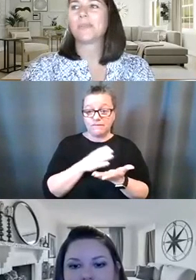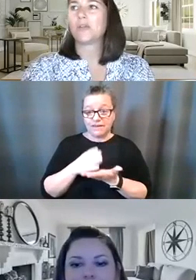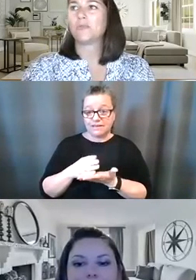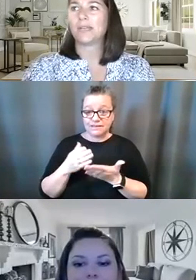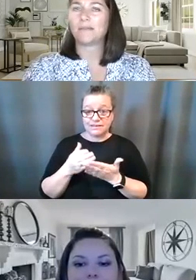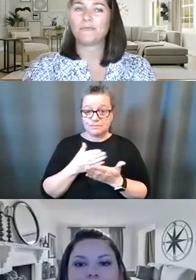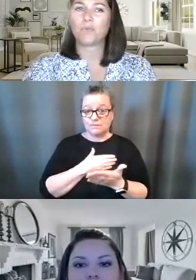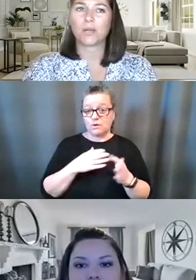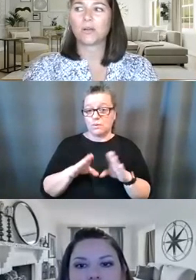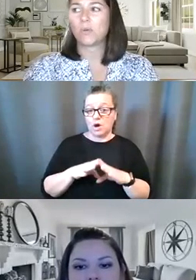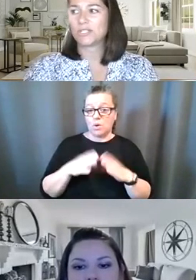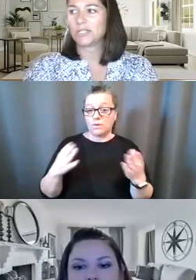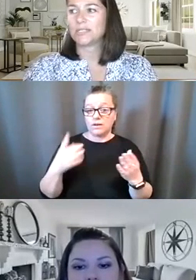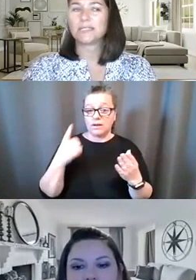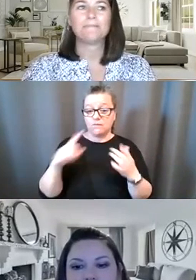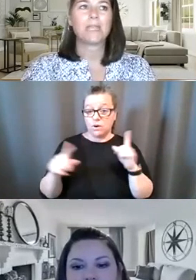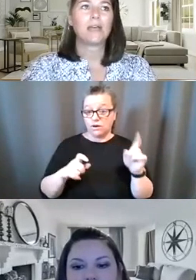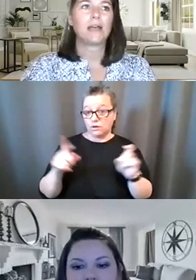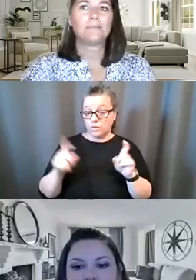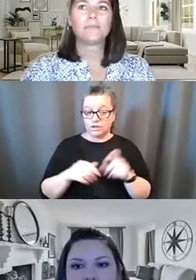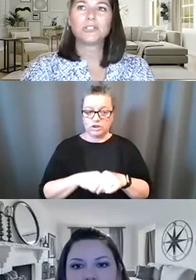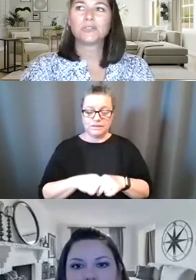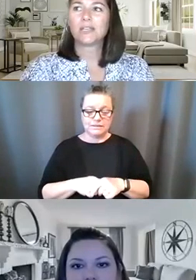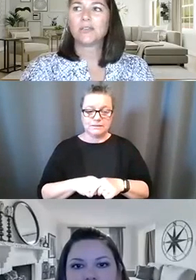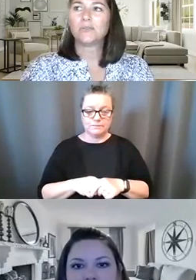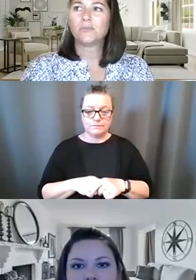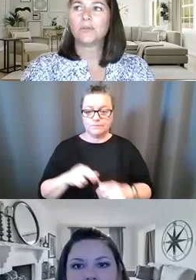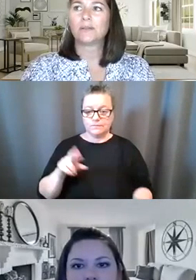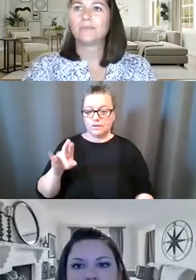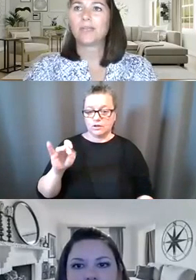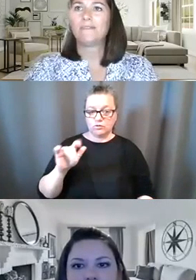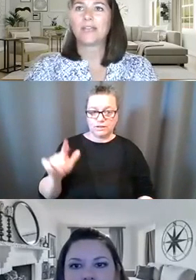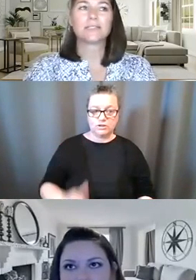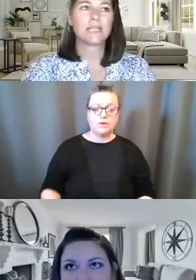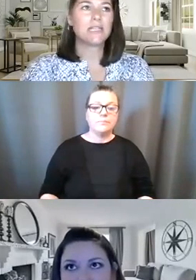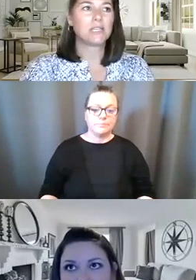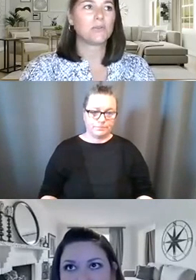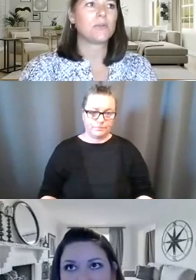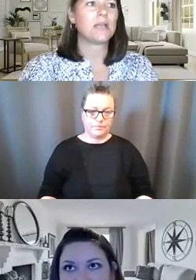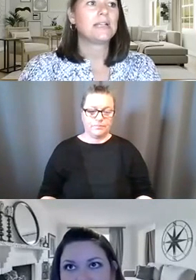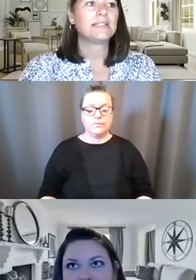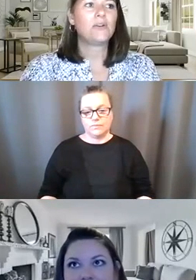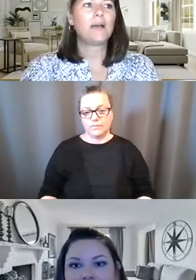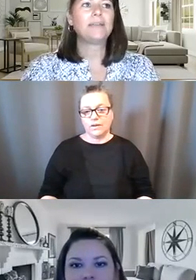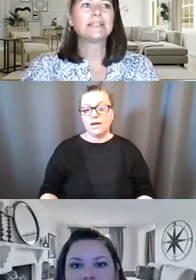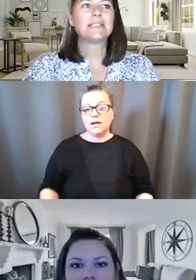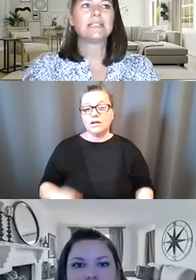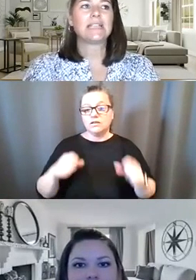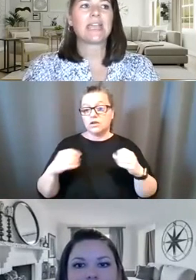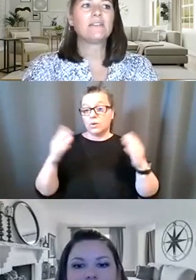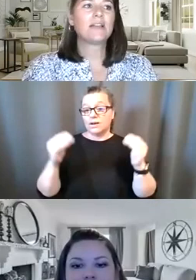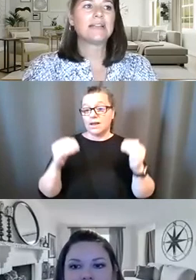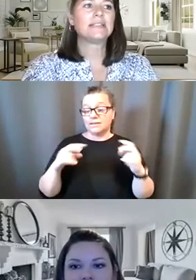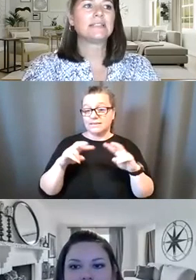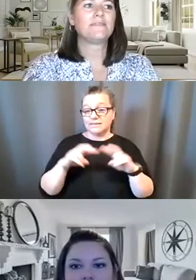before we open it up for questions. Rachel, can you advance. Thank you. So up next is